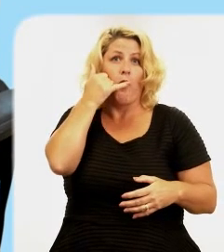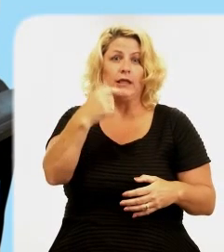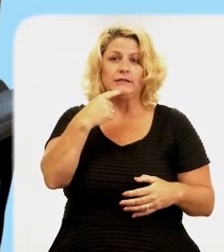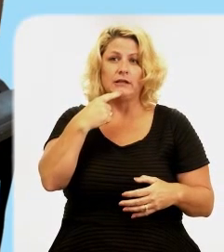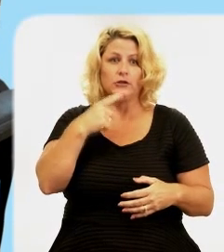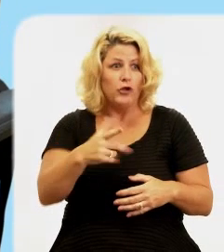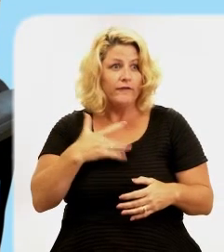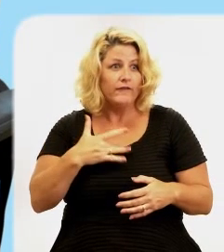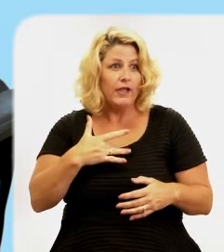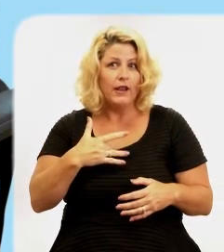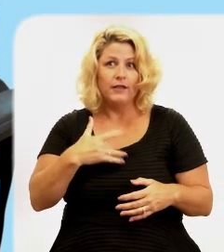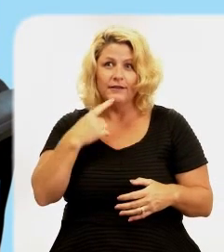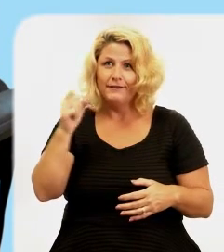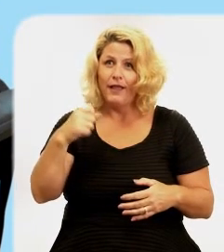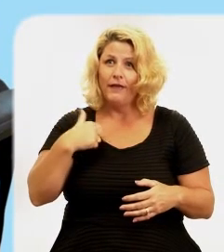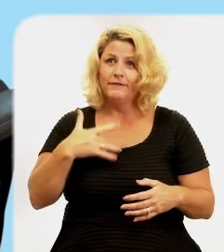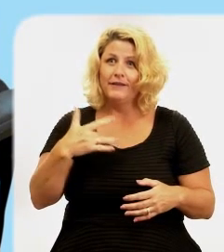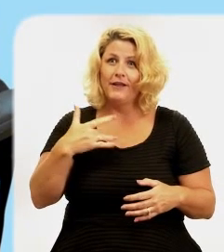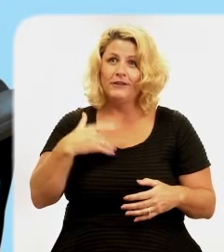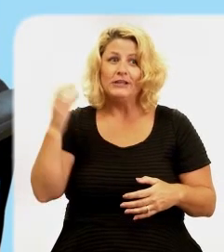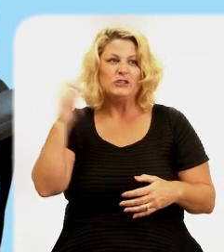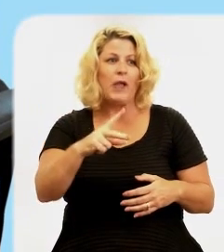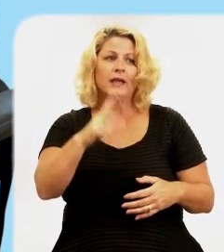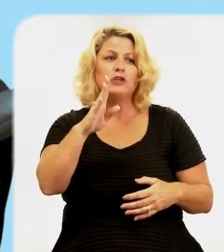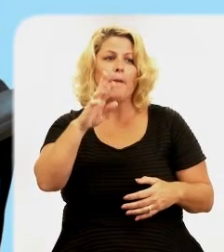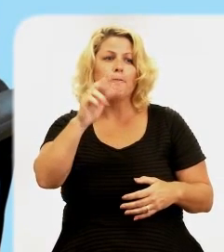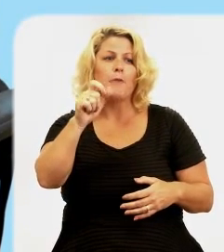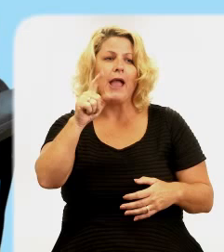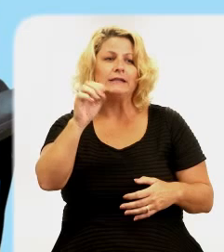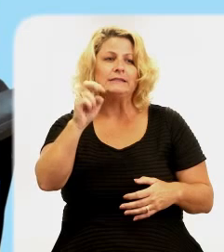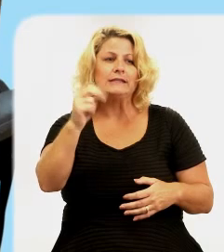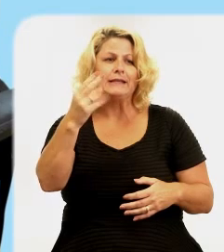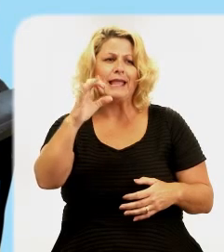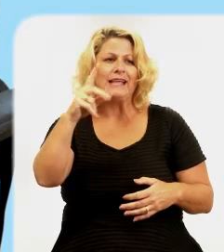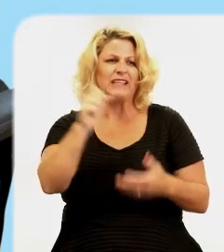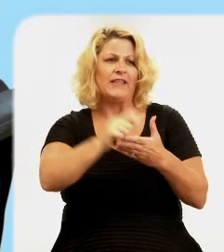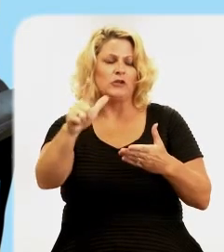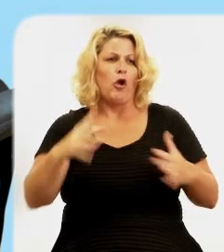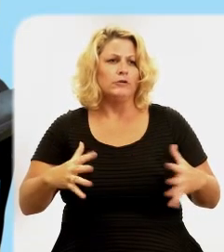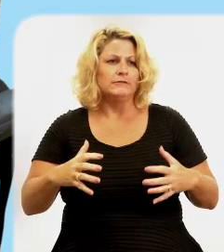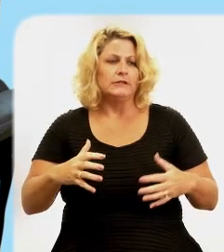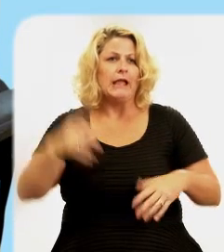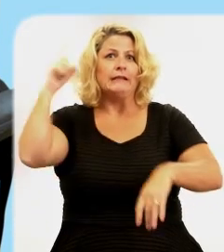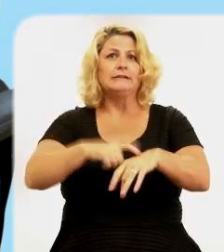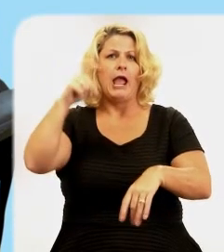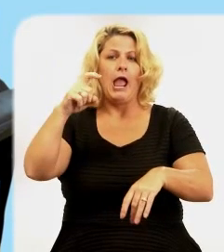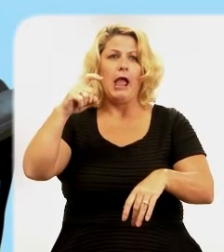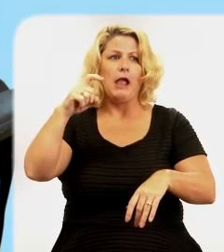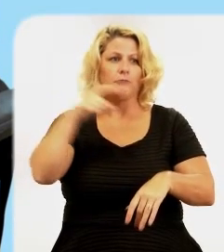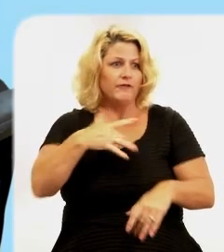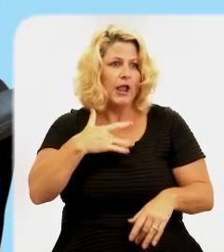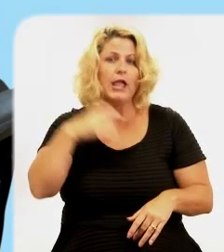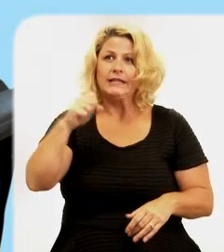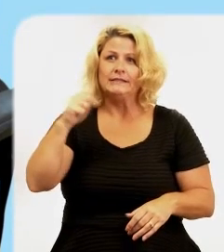say, "Okay, it's okay. Do you feel anything?" I'm like, "Well, yeah, it's okay. It's Braxton Hicks." But when the time came, it was like, "Okay, you feel that?"